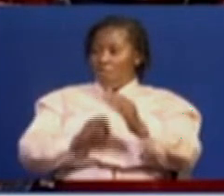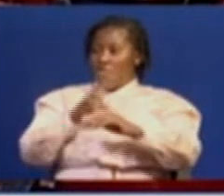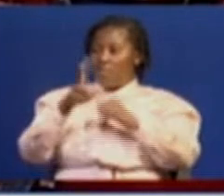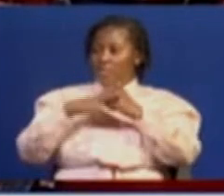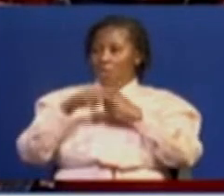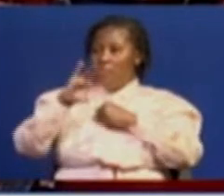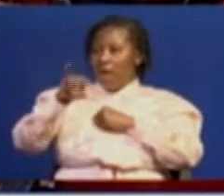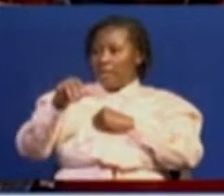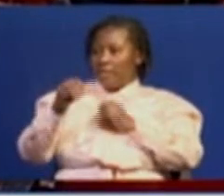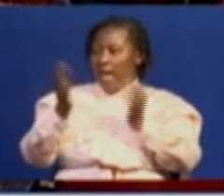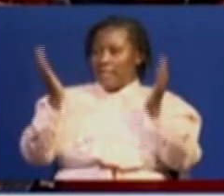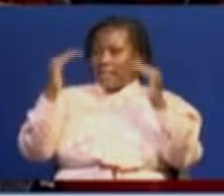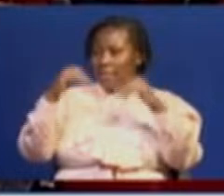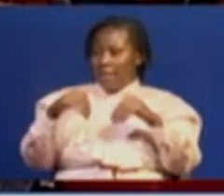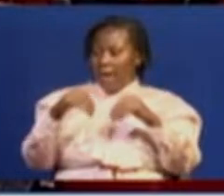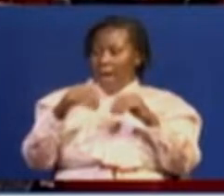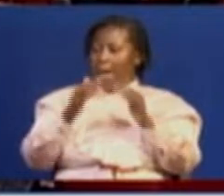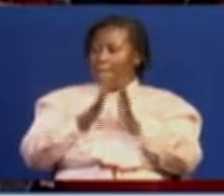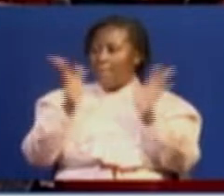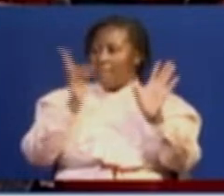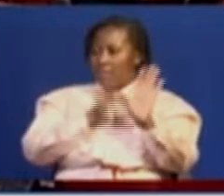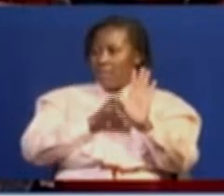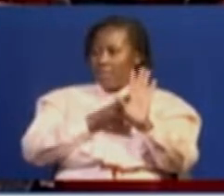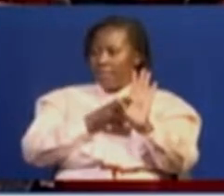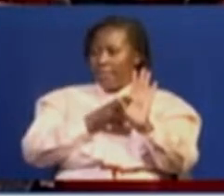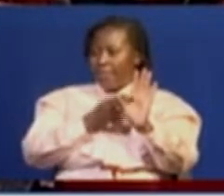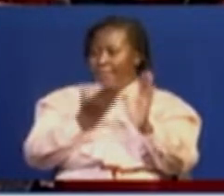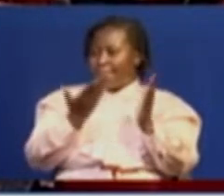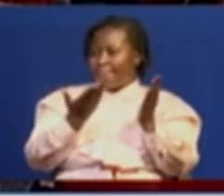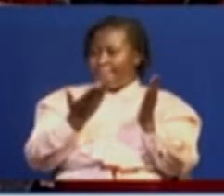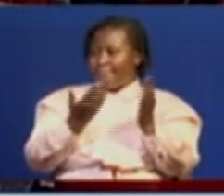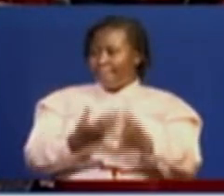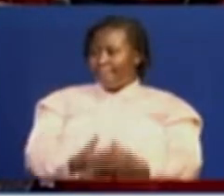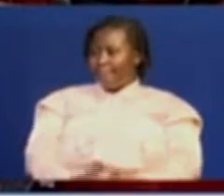Video 7 of the County Assembly transcribed public participation.